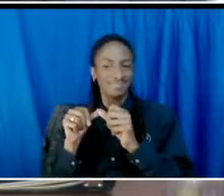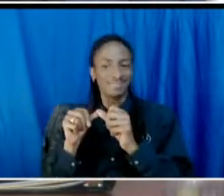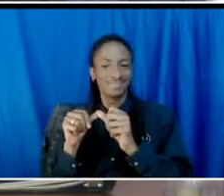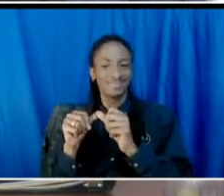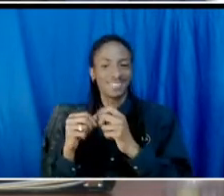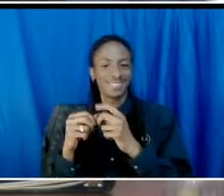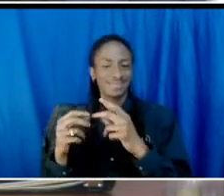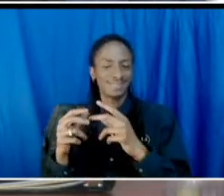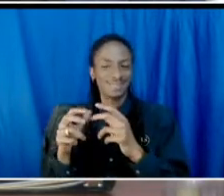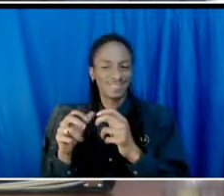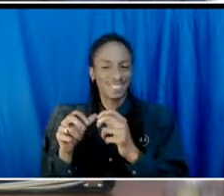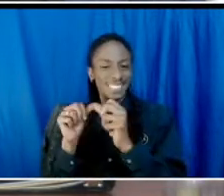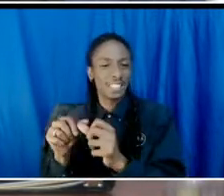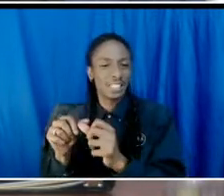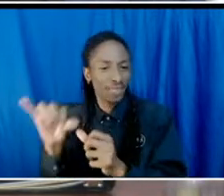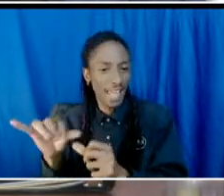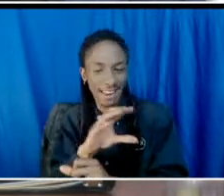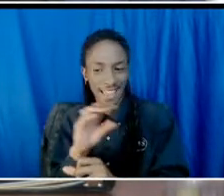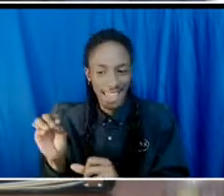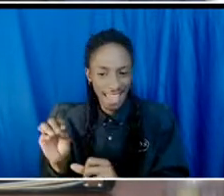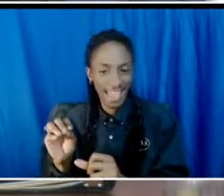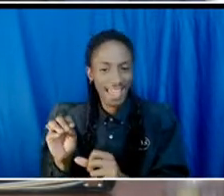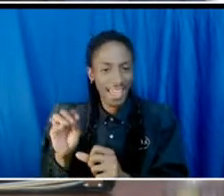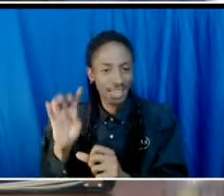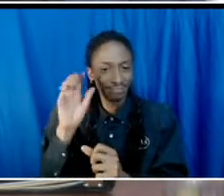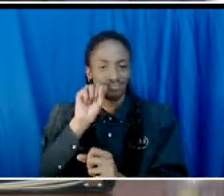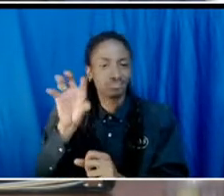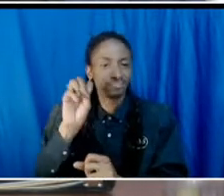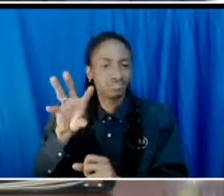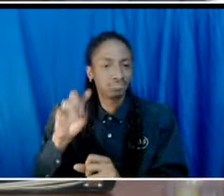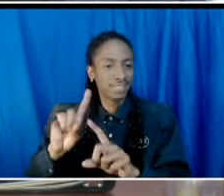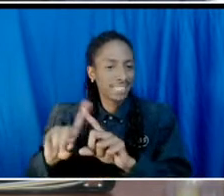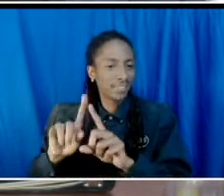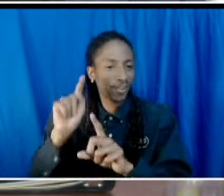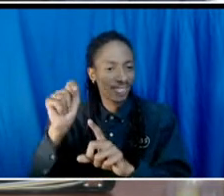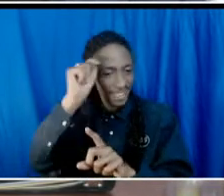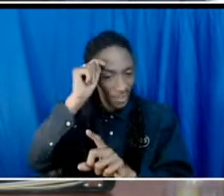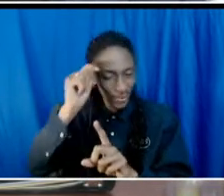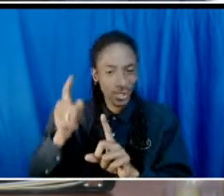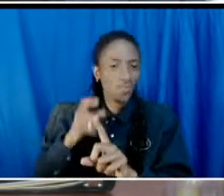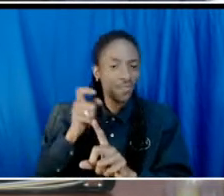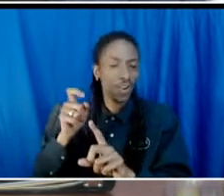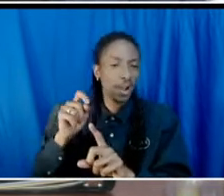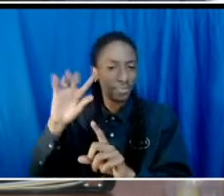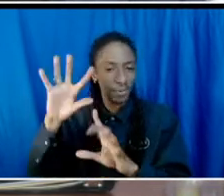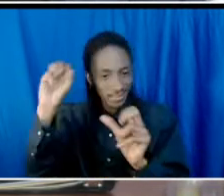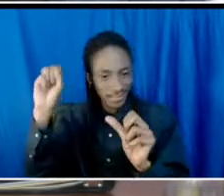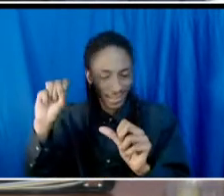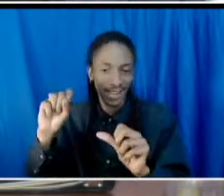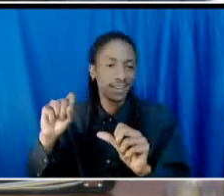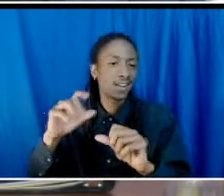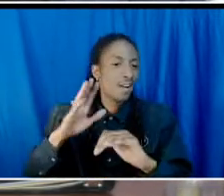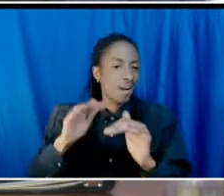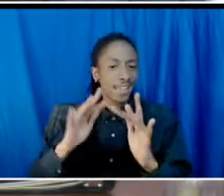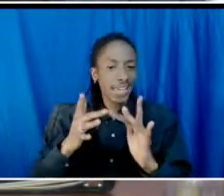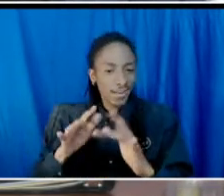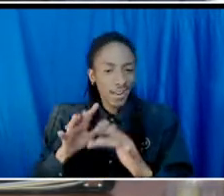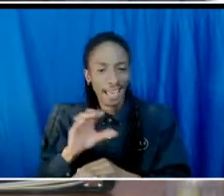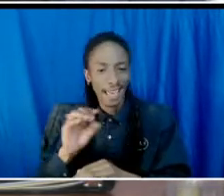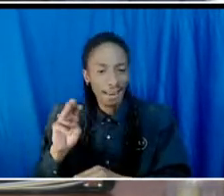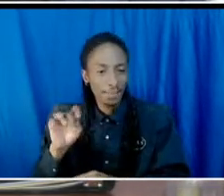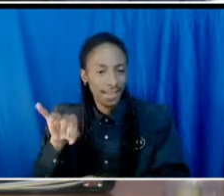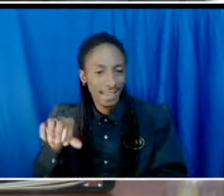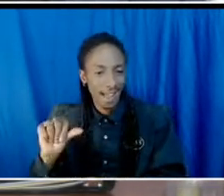then spewed out some of these theories, some of which we'd heard from the president, but others which were floating around the internet and media, and just